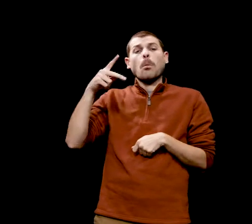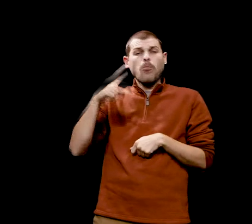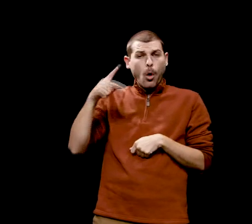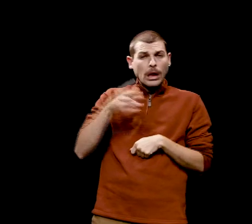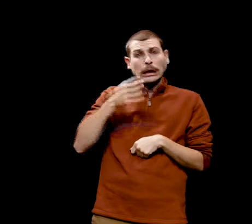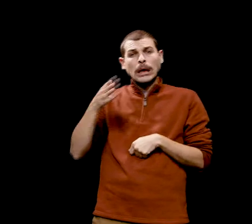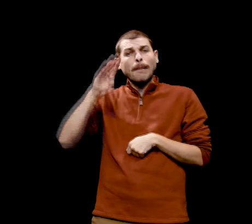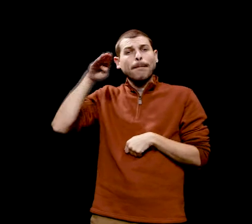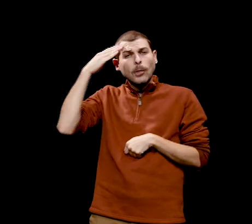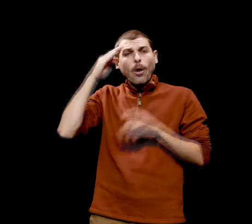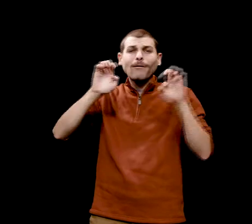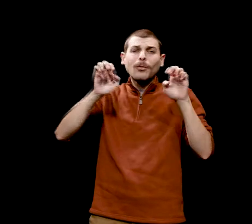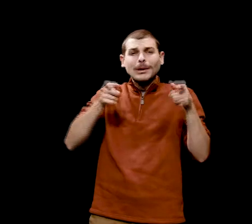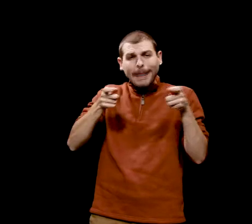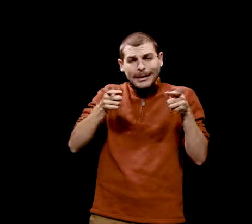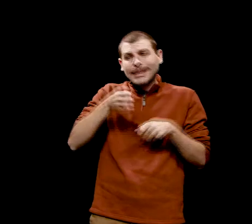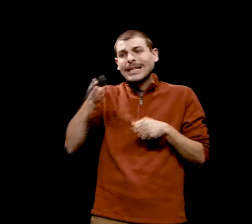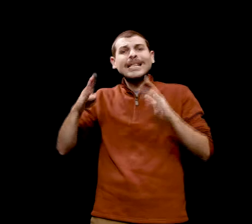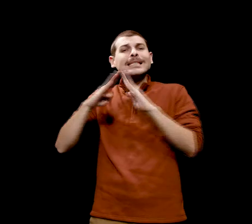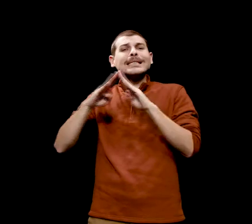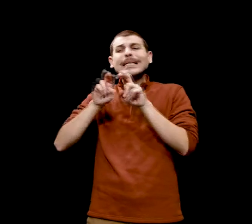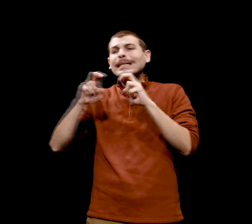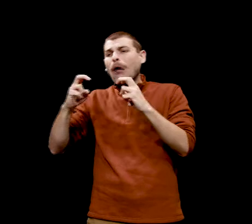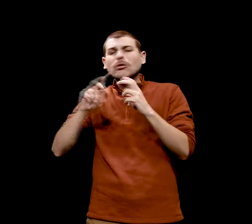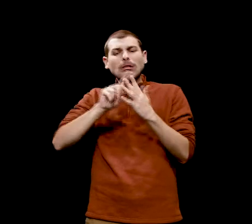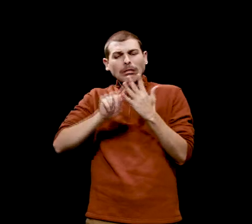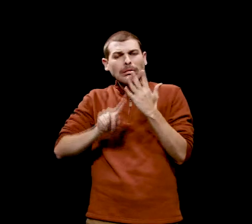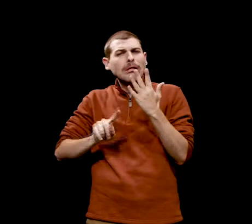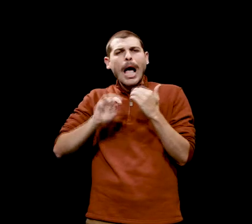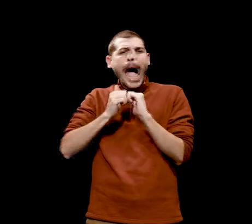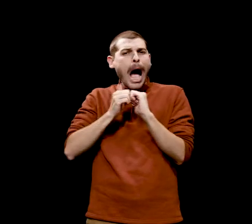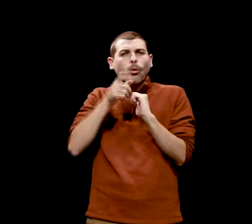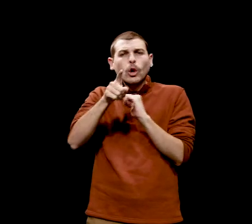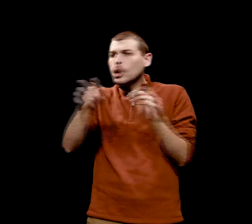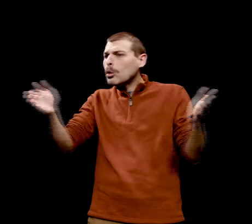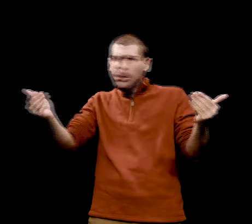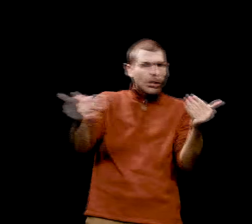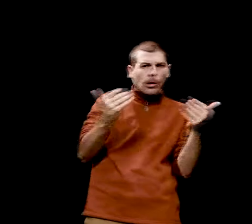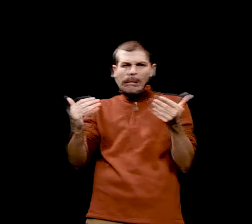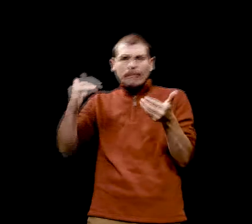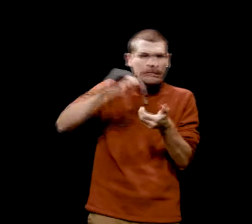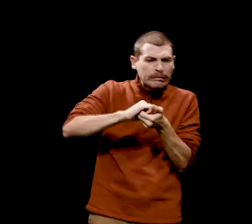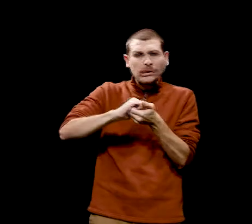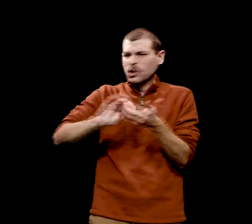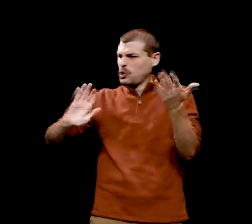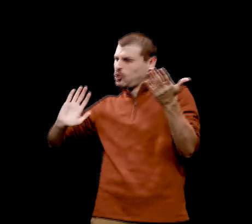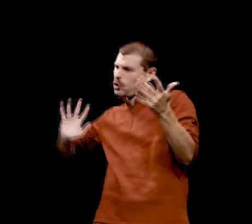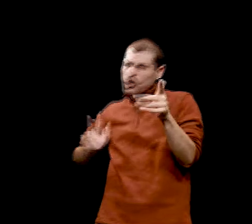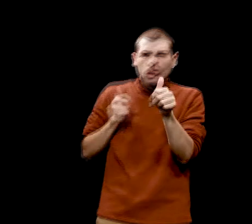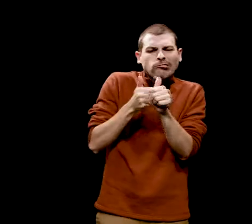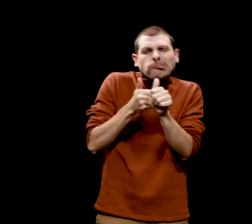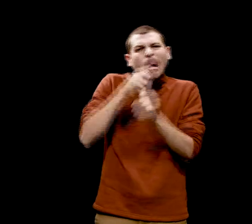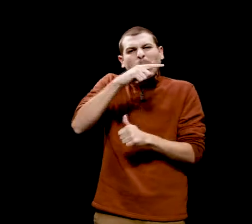Emergency Management, and City Councilors to protect and stabilize Black Portlanders during and after this pandemic? We